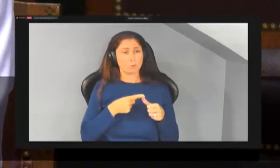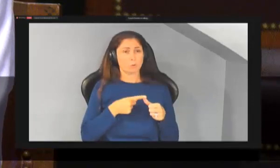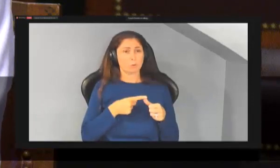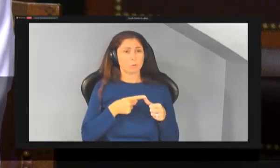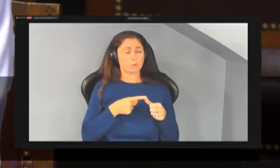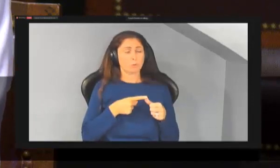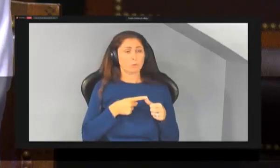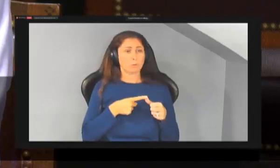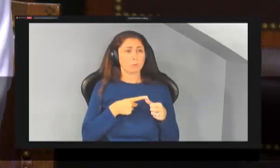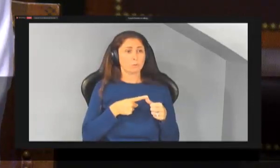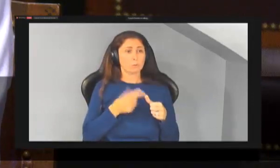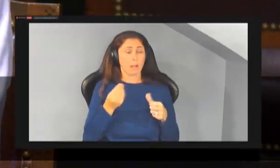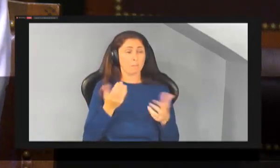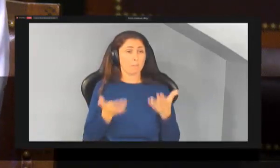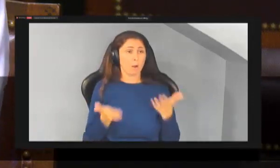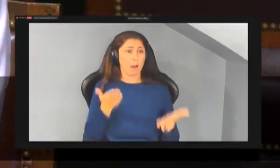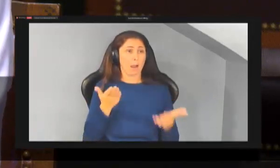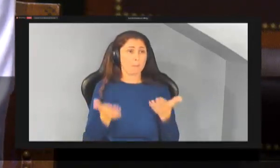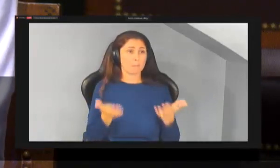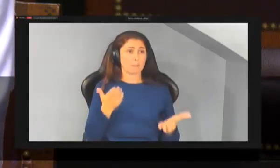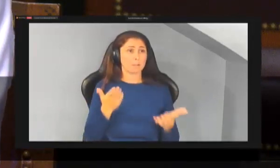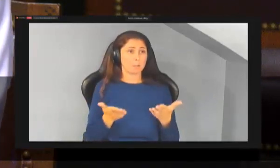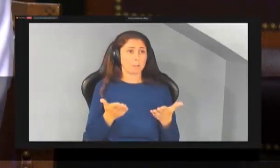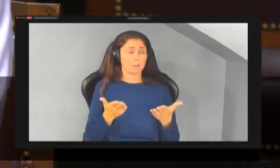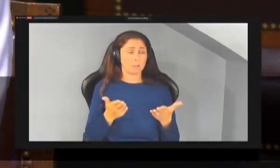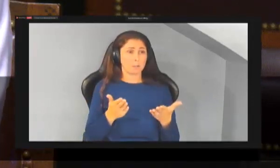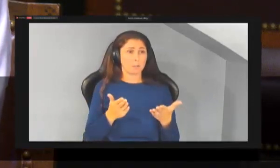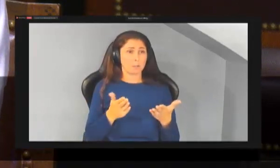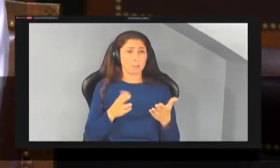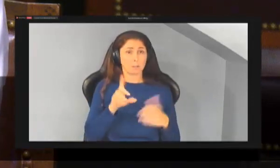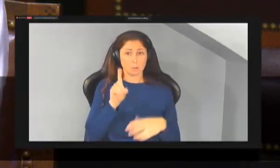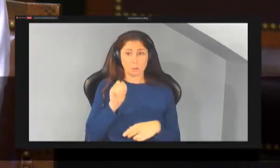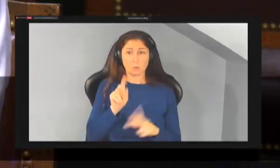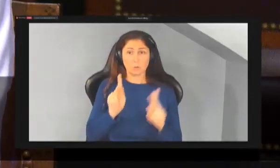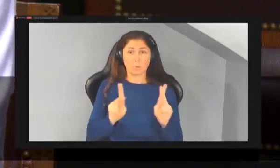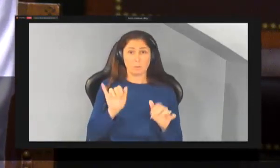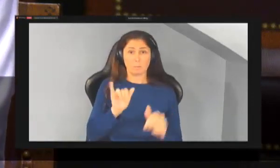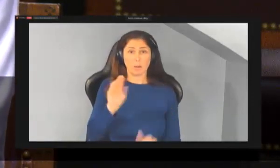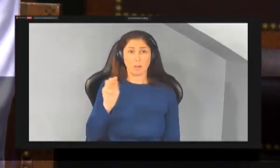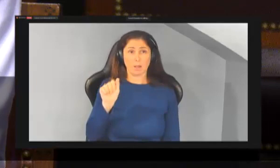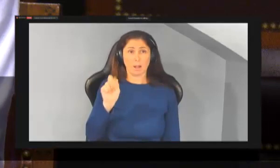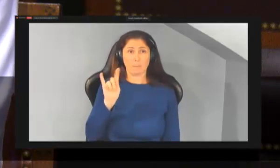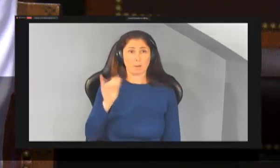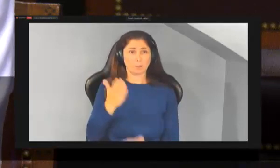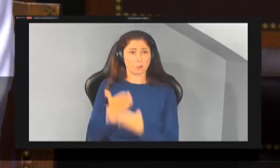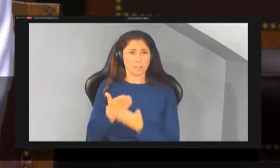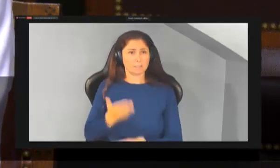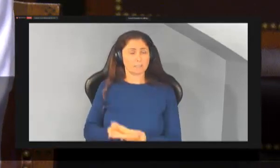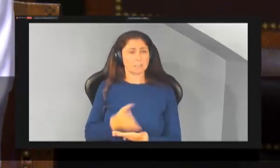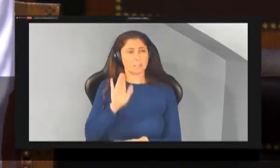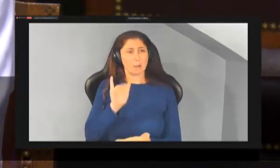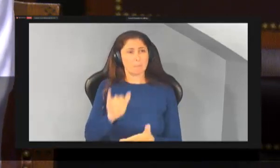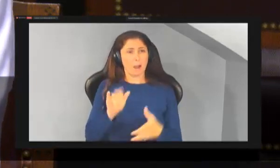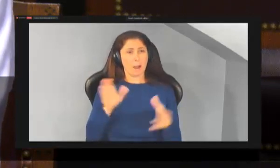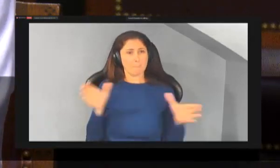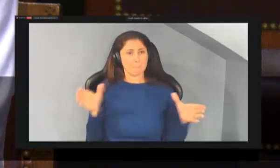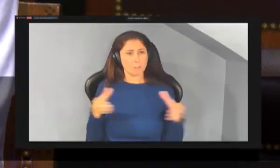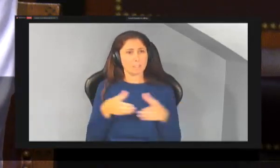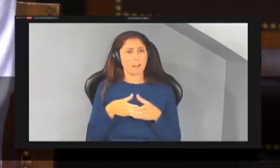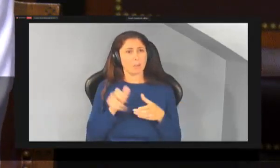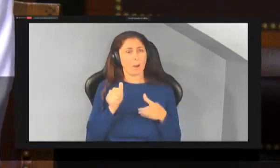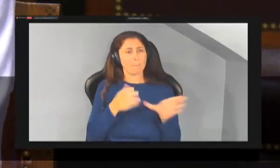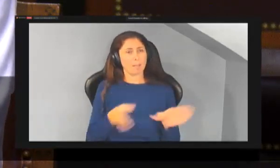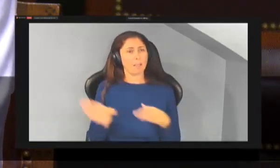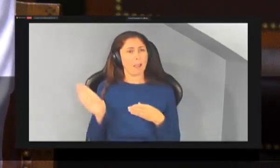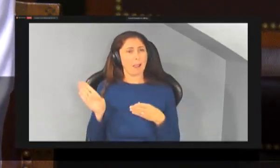and perhaps do people like Marty justice by actually putting together a plan that has